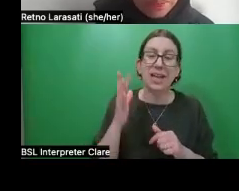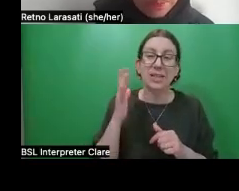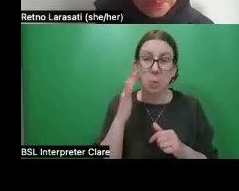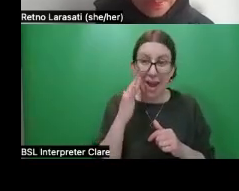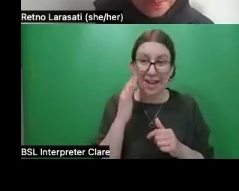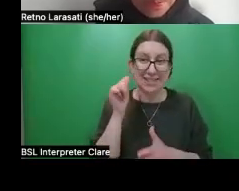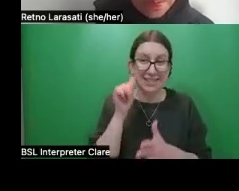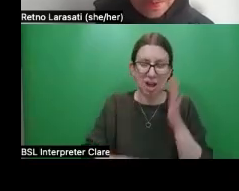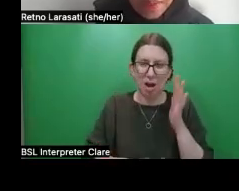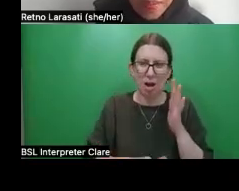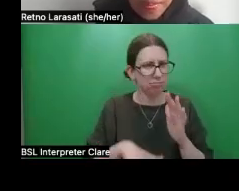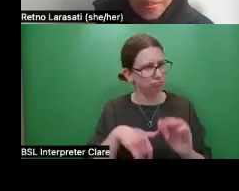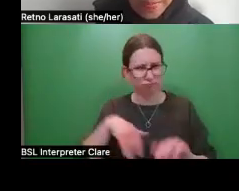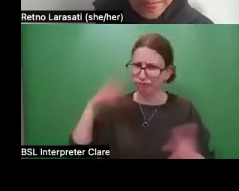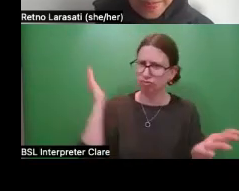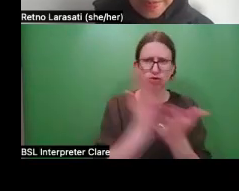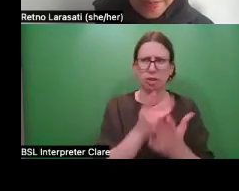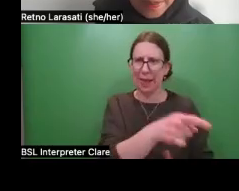sprout.